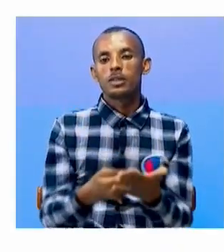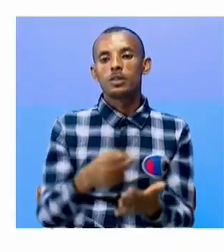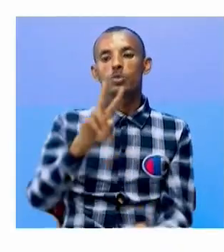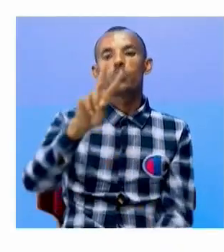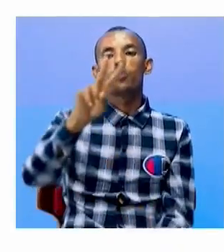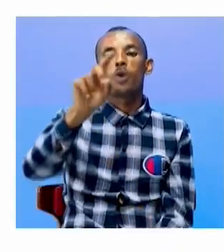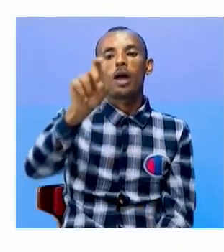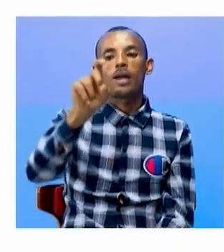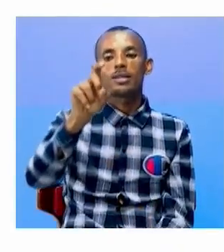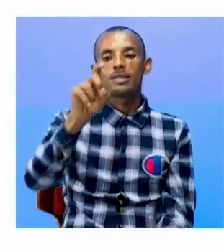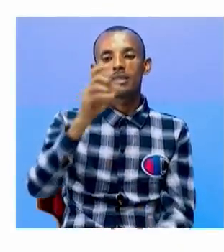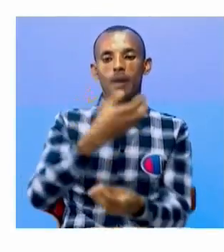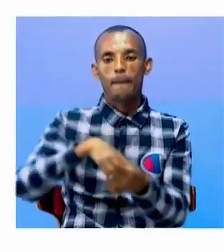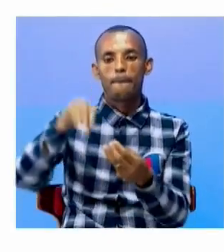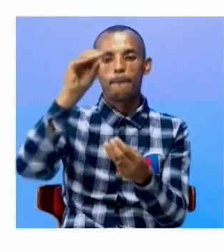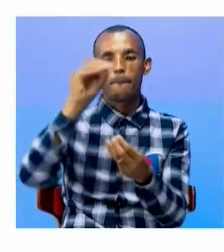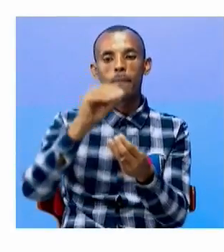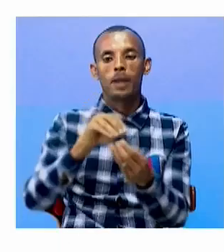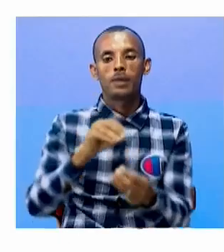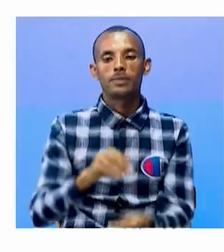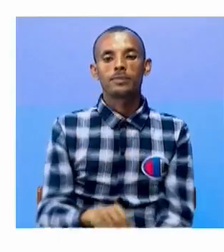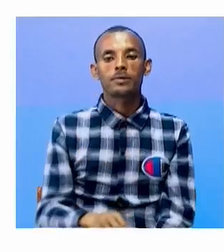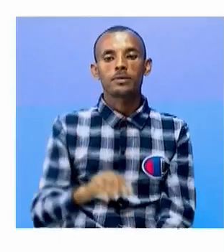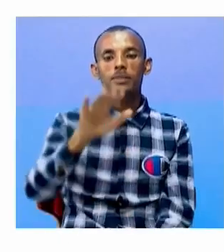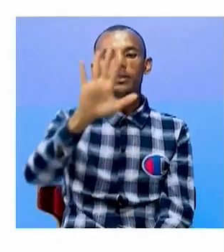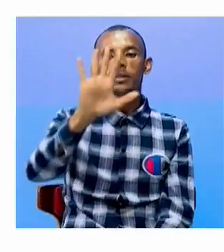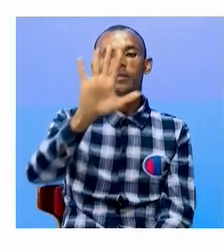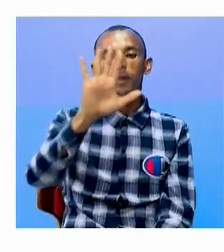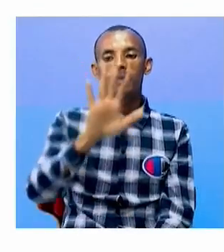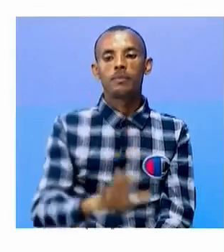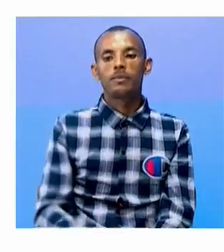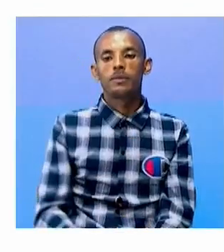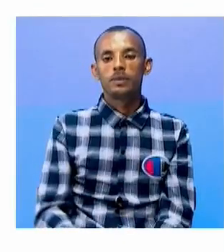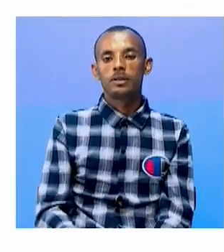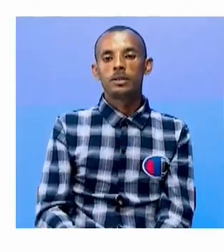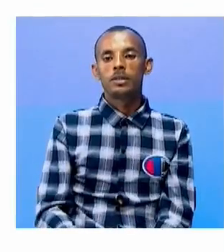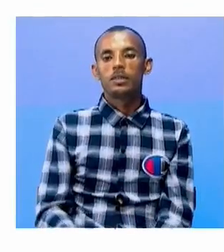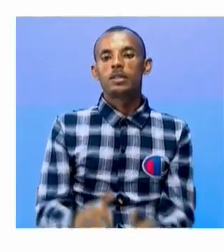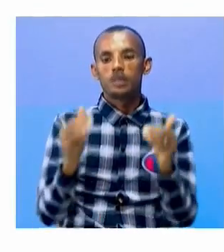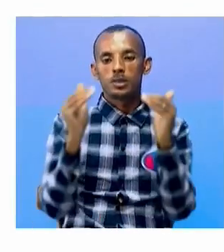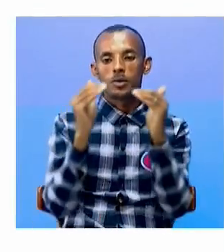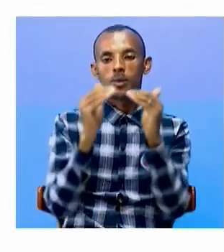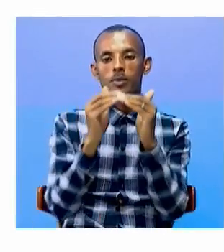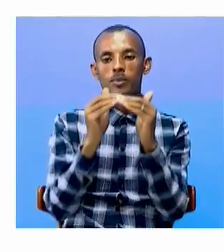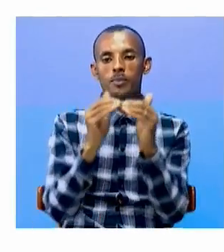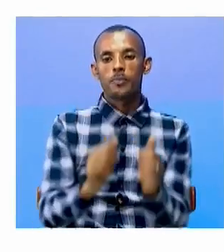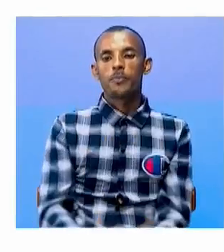2x plus 5 is equal to